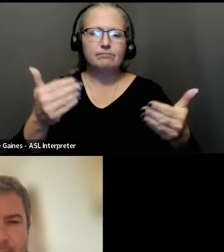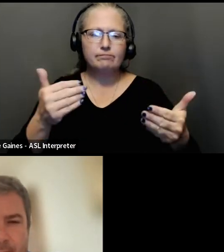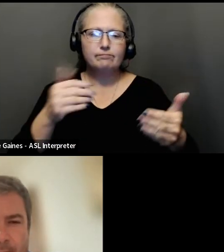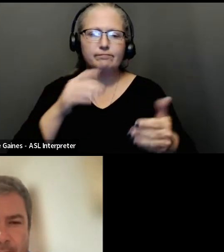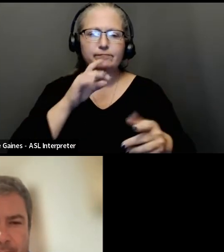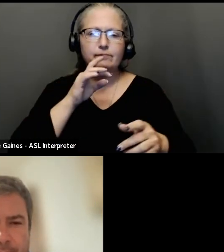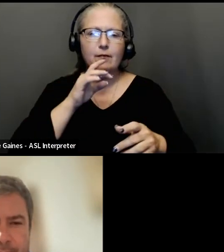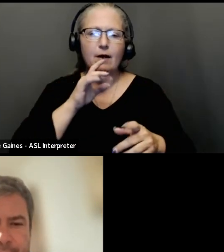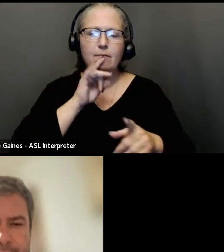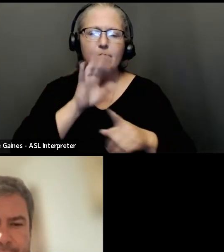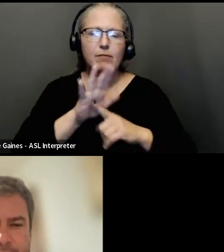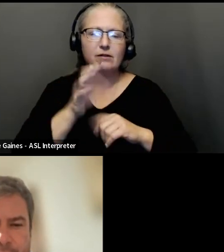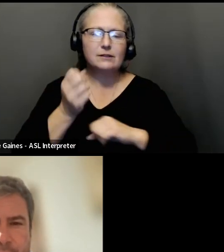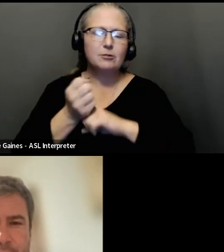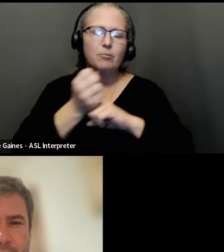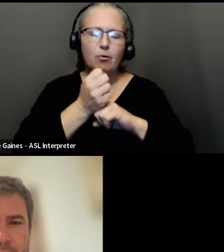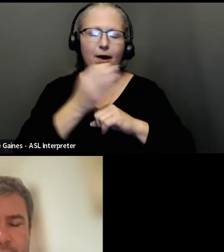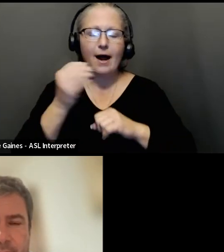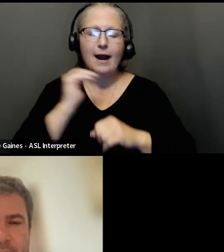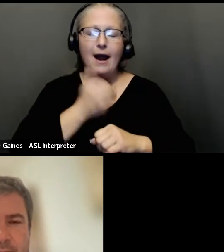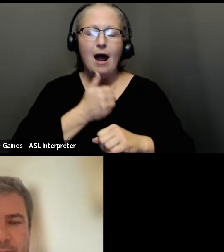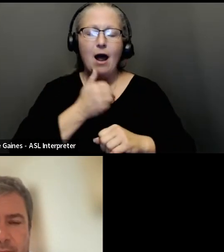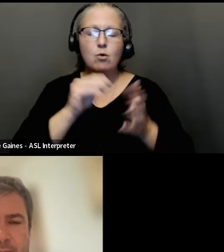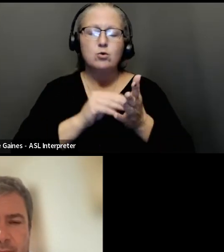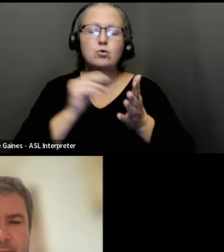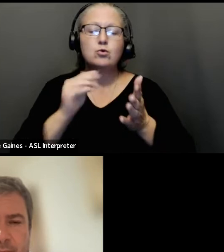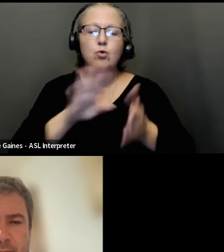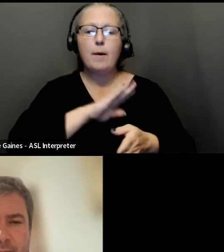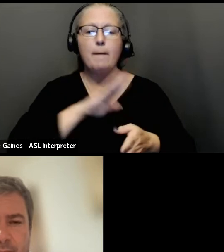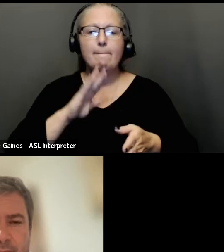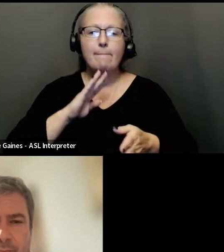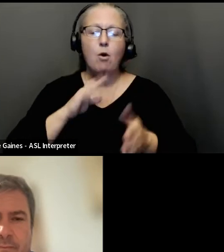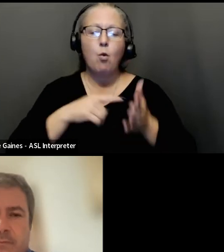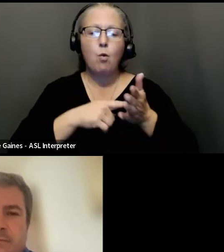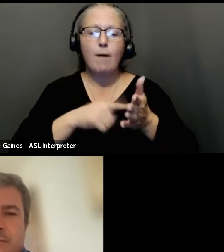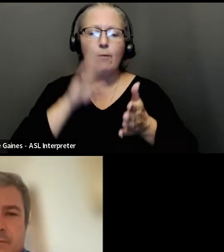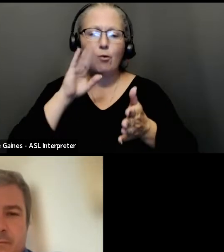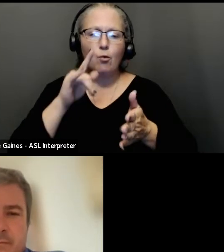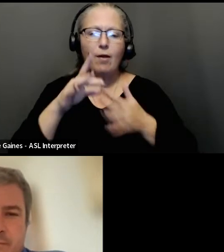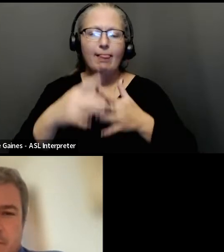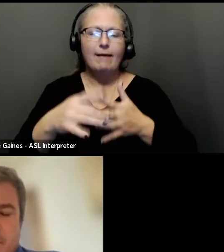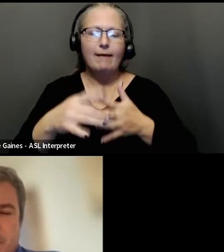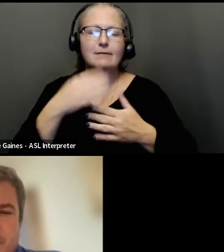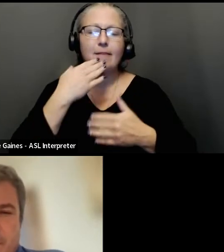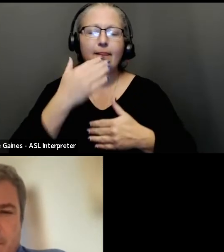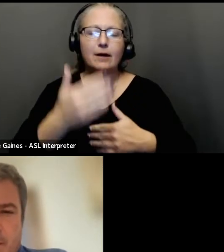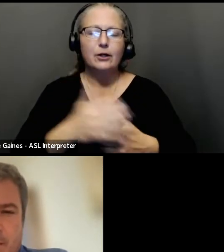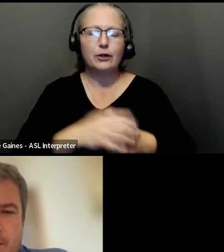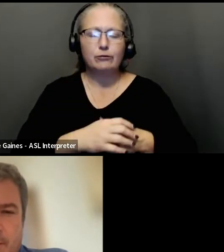Allegiance, and our student board reps are going to lead us in the Pledge of Allegiance. Thank you.